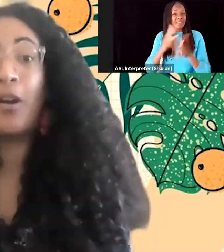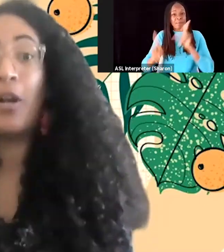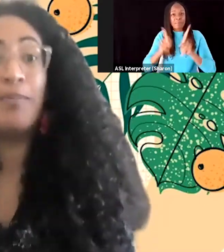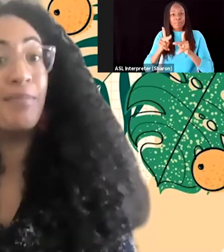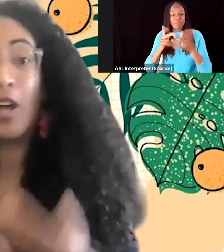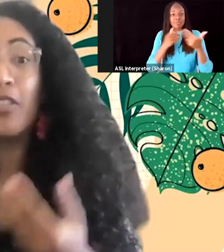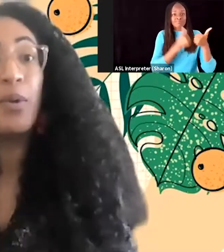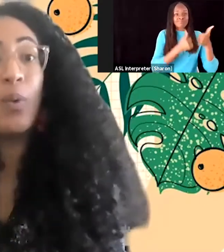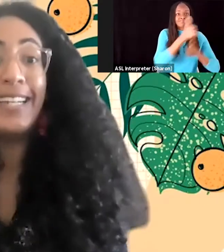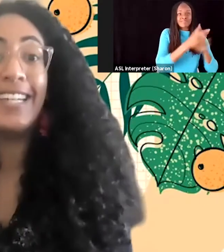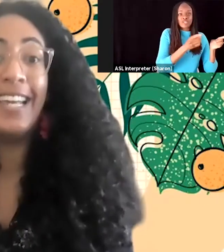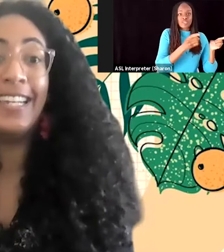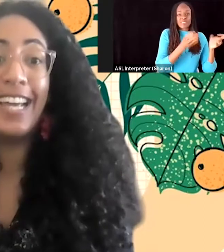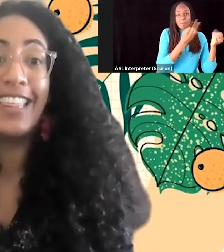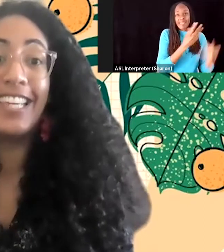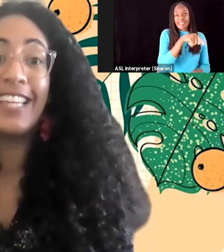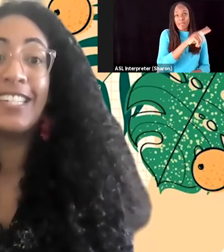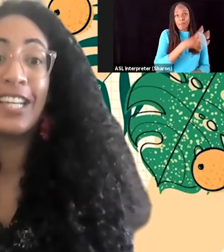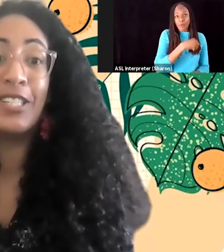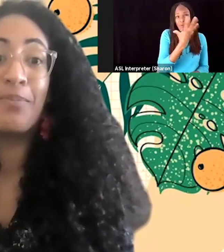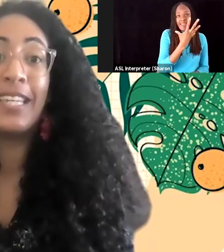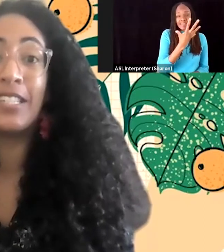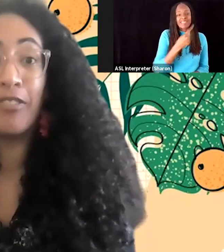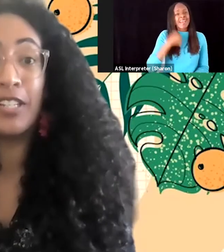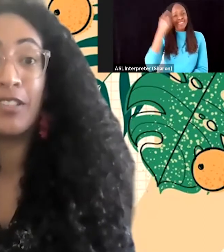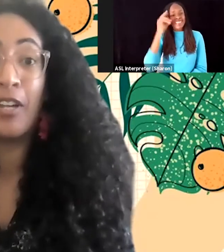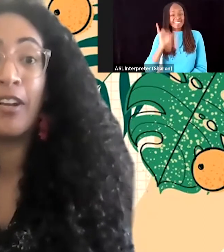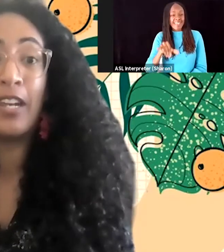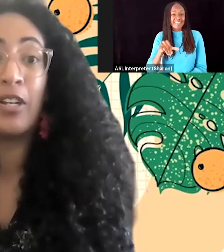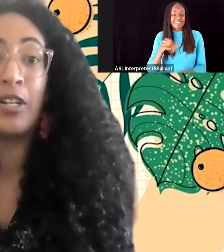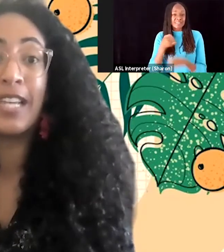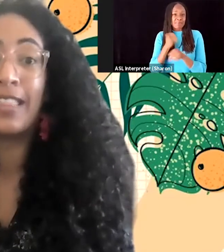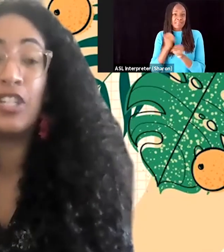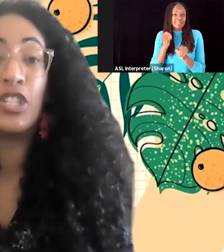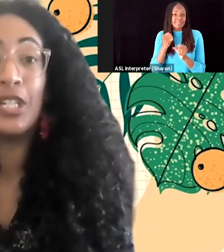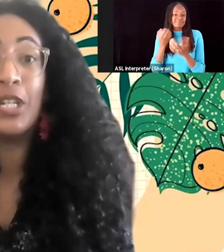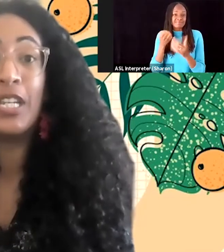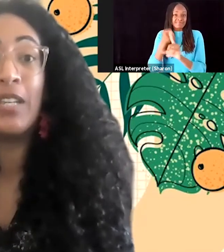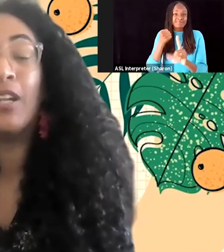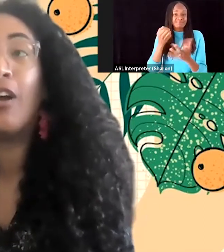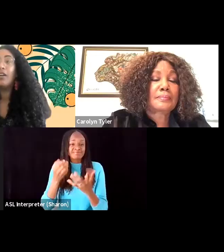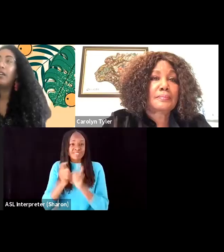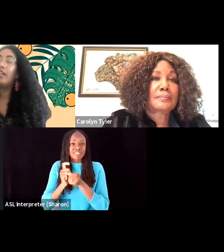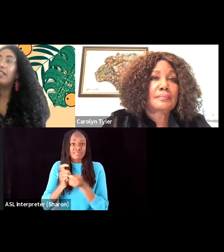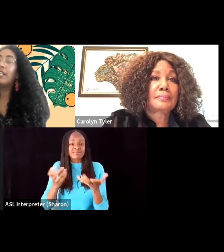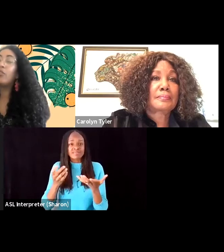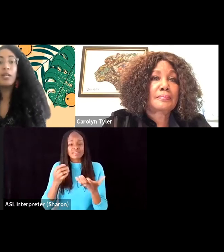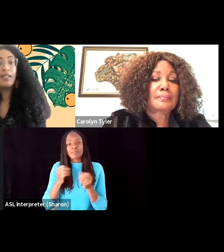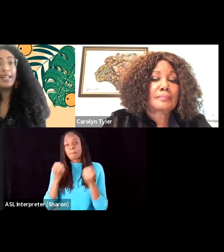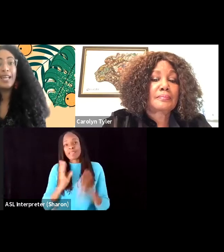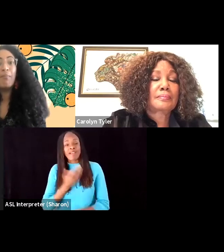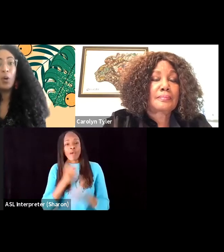charge, a lot of them are white. And I think that does make a difference. A lot of our editors, I think, just didn't even, they